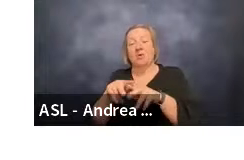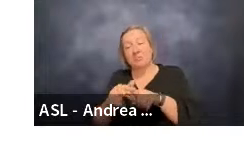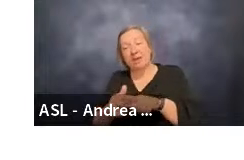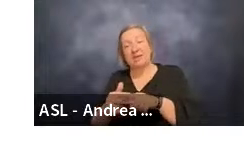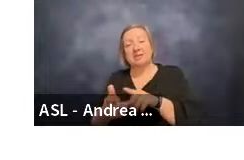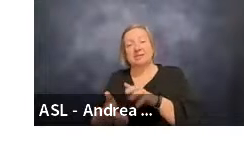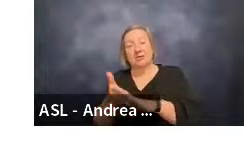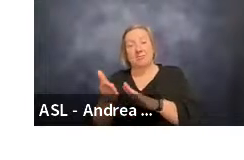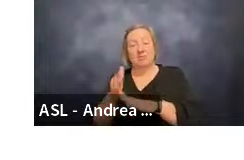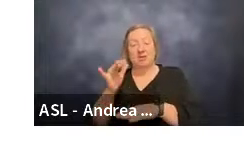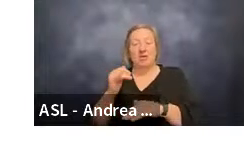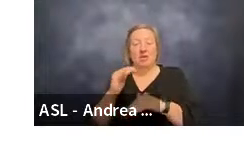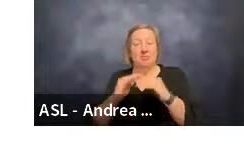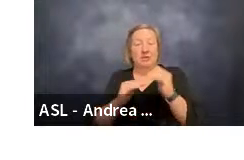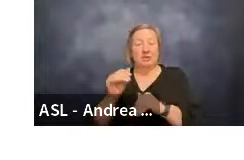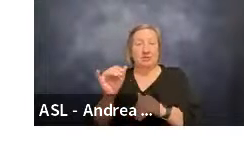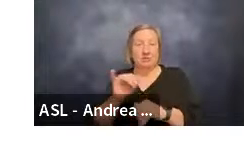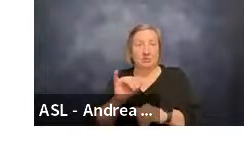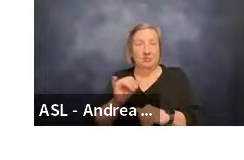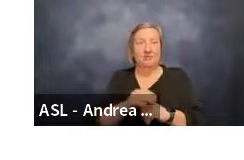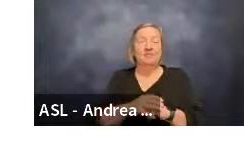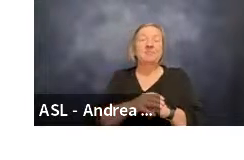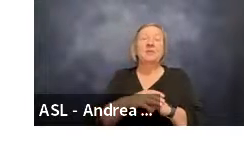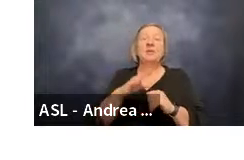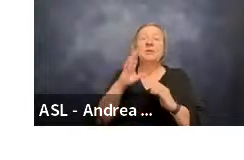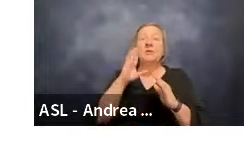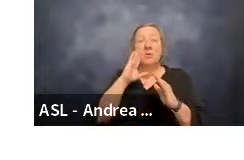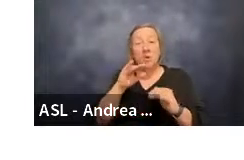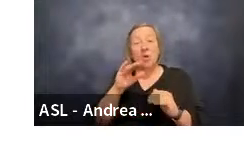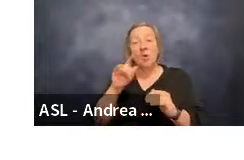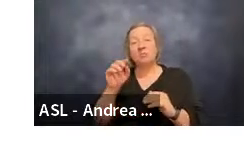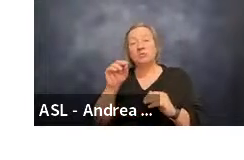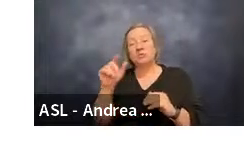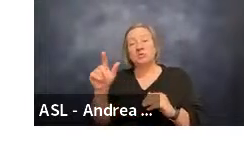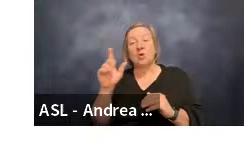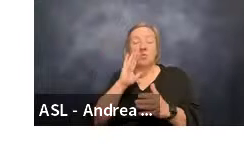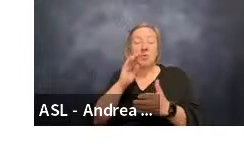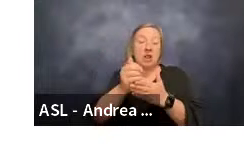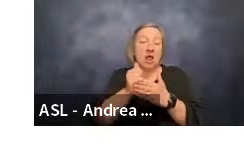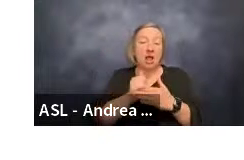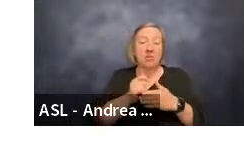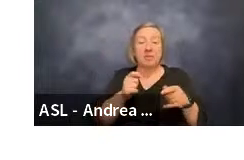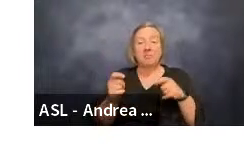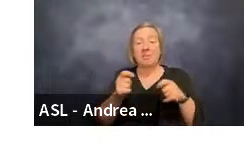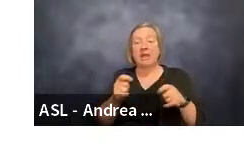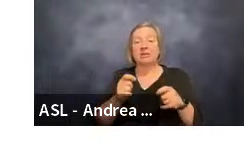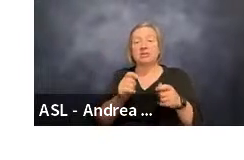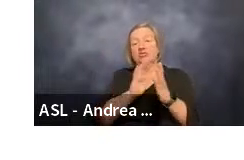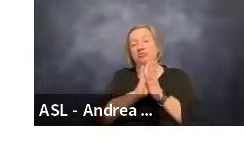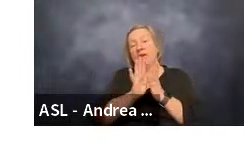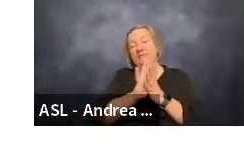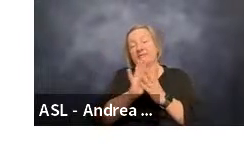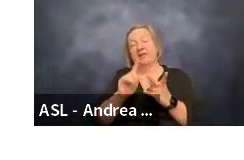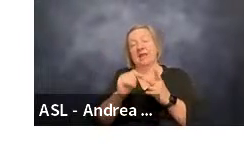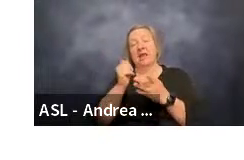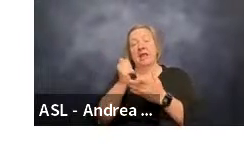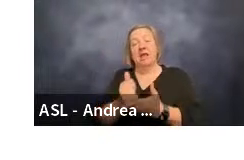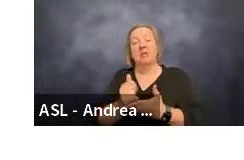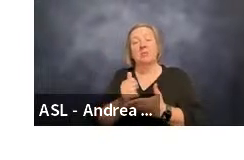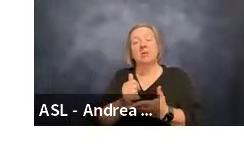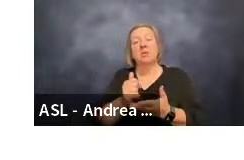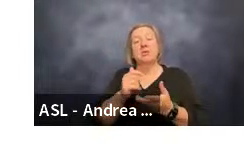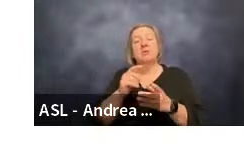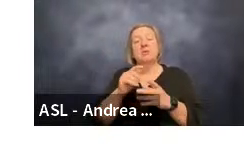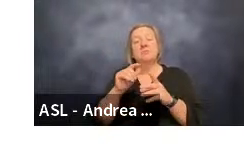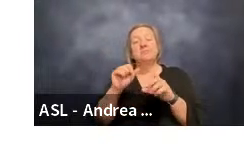the facility. And of course, we're hopeful that tolling will help manage traffic on the corridor and help improve travel